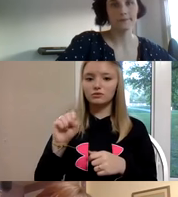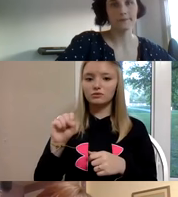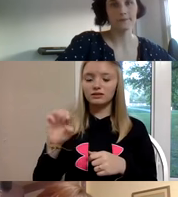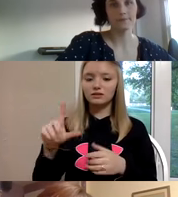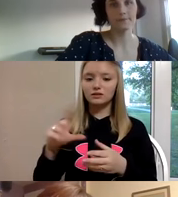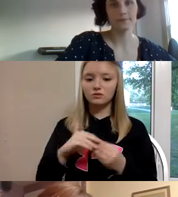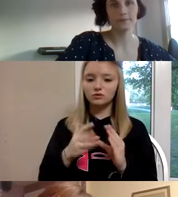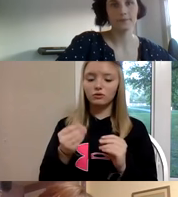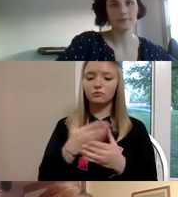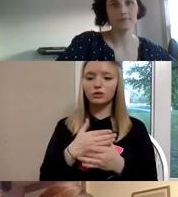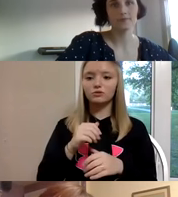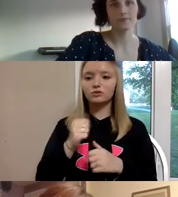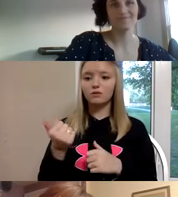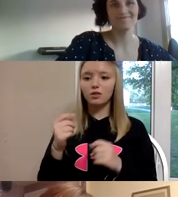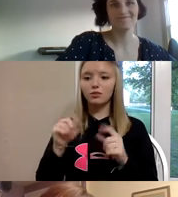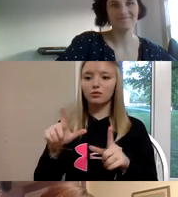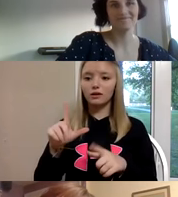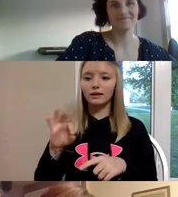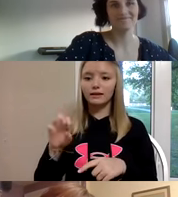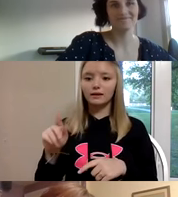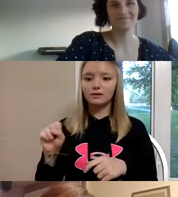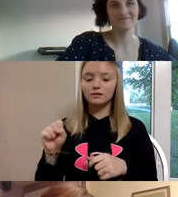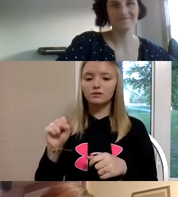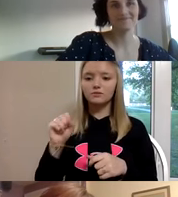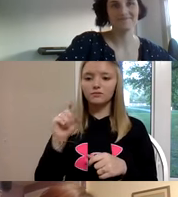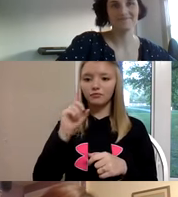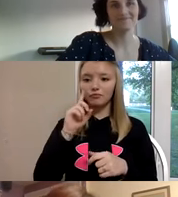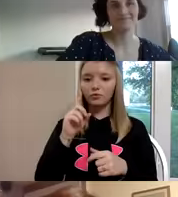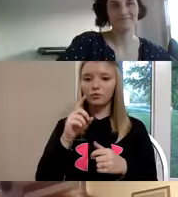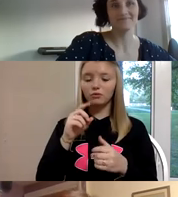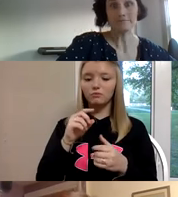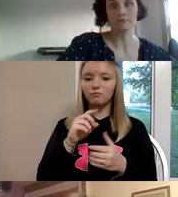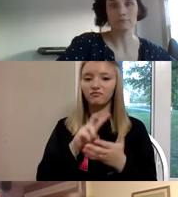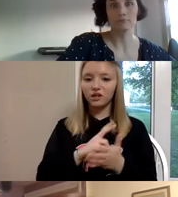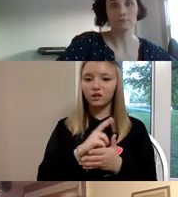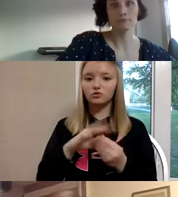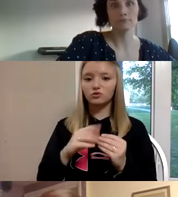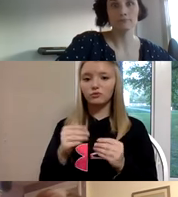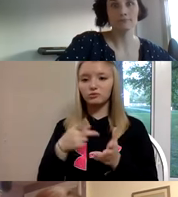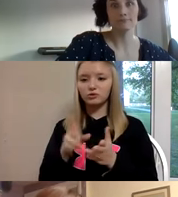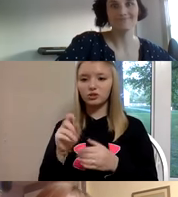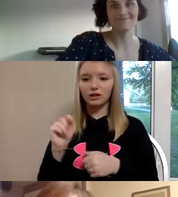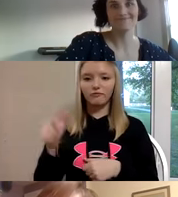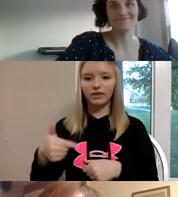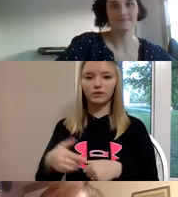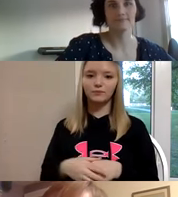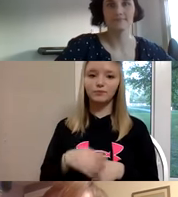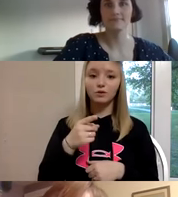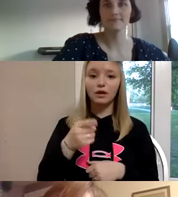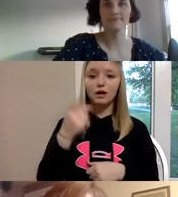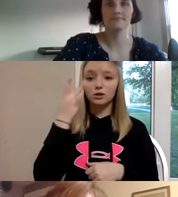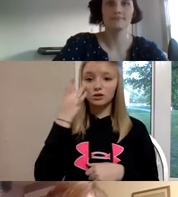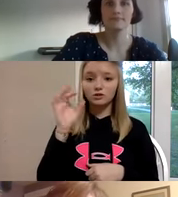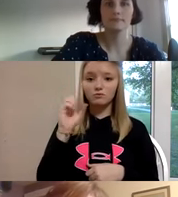that go along with this class. So, Smart Spectrum. This may be something you've heard about